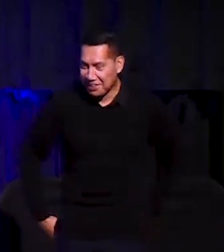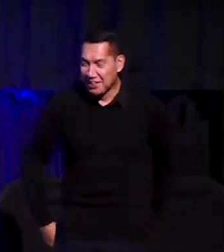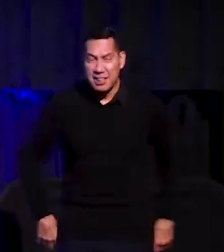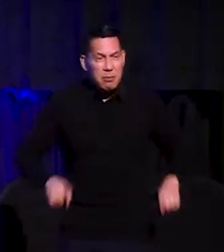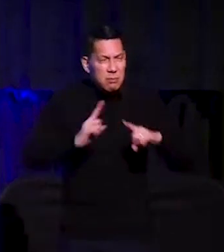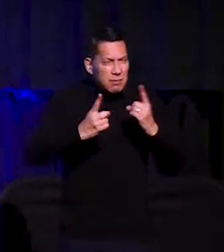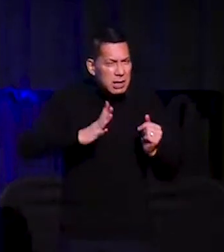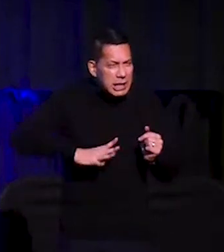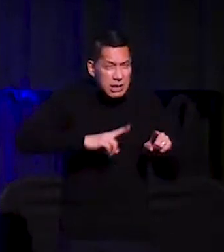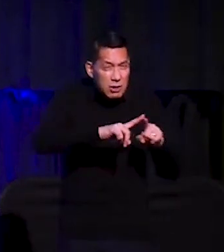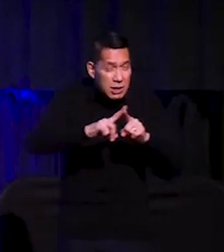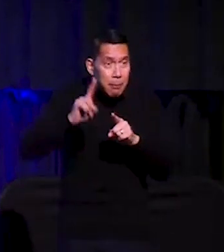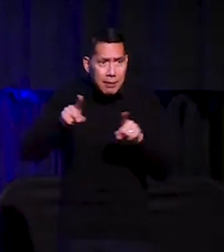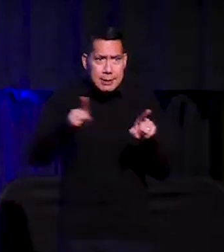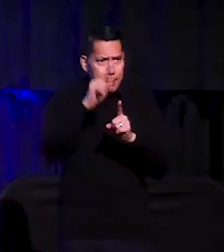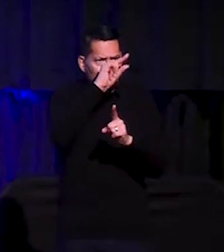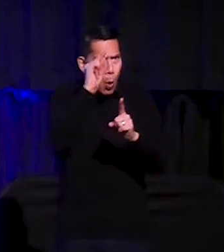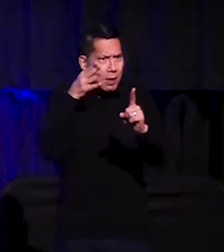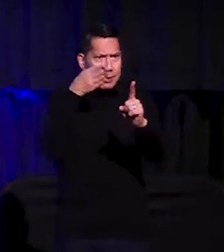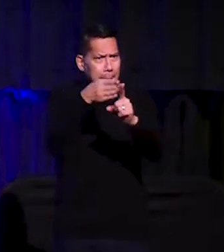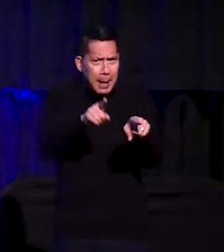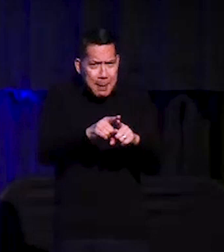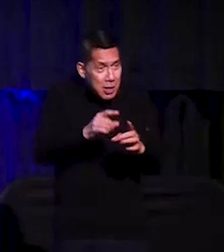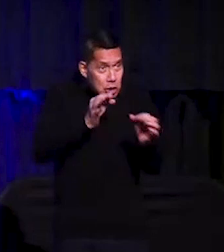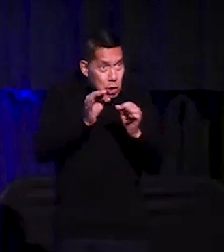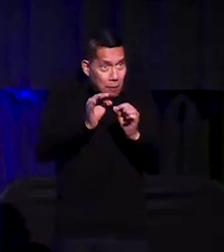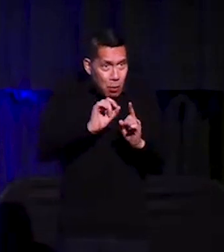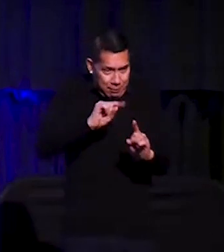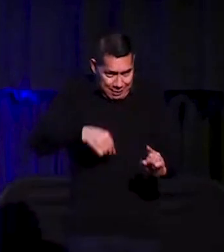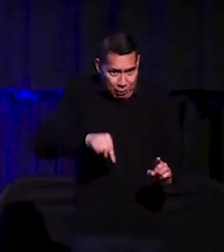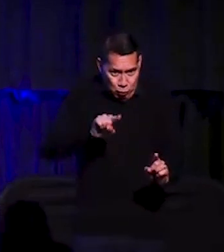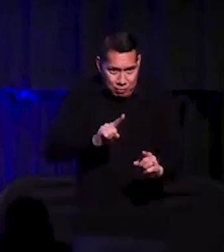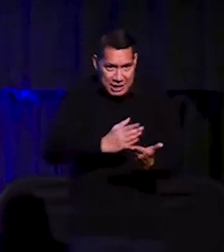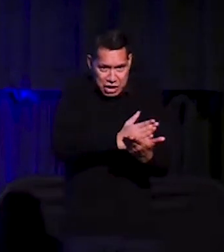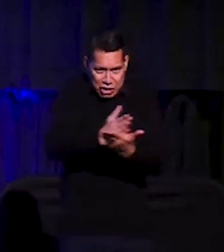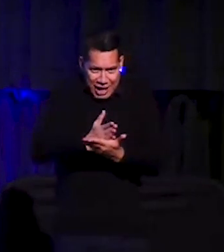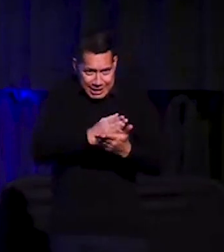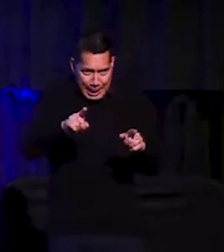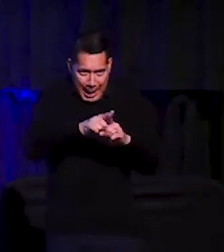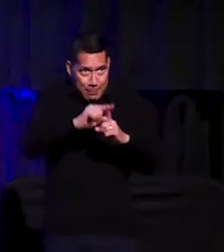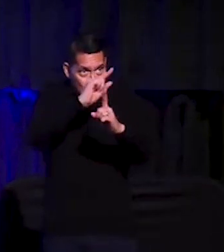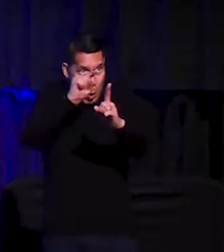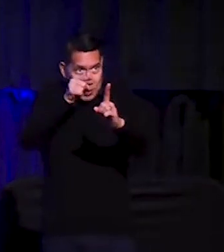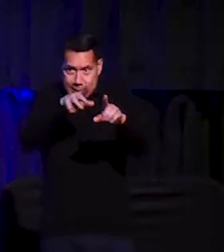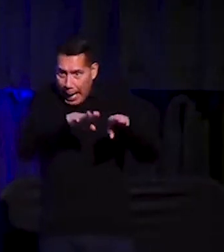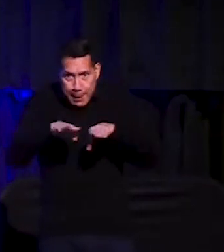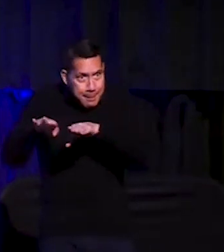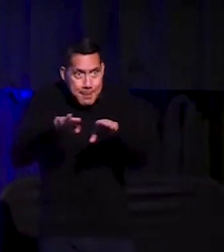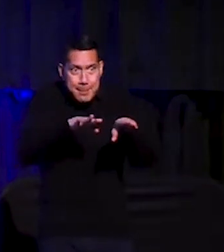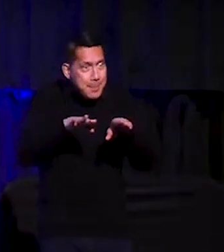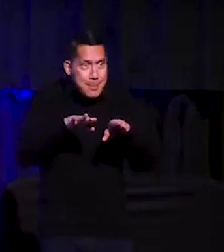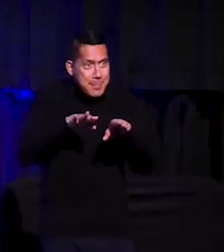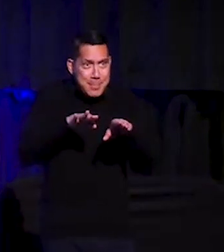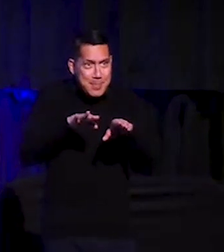different needs, but same goal. When we design from that place, that shared purpose and not